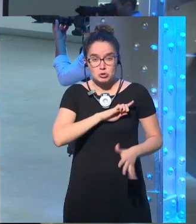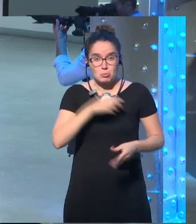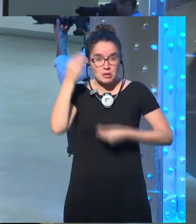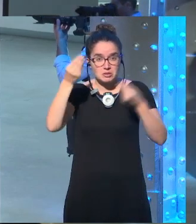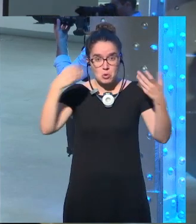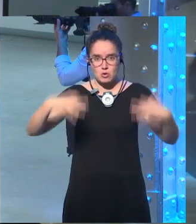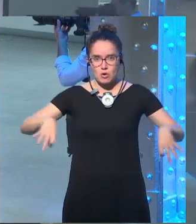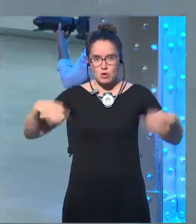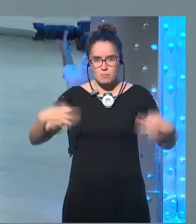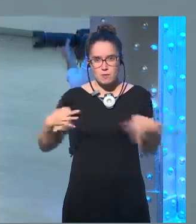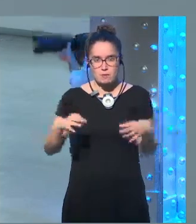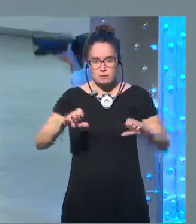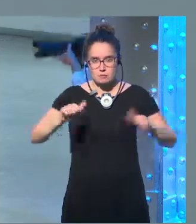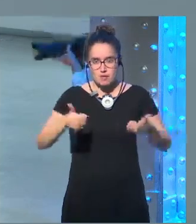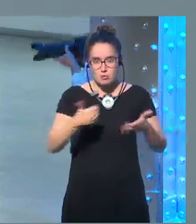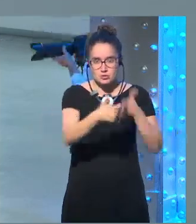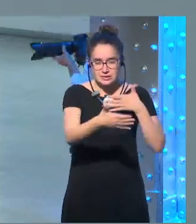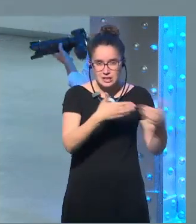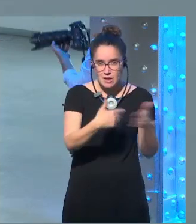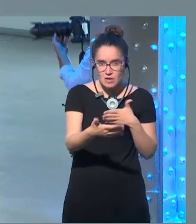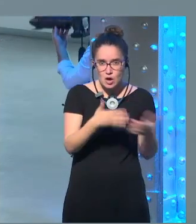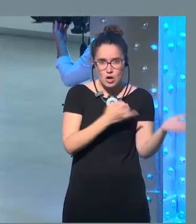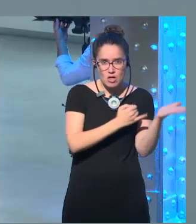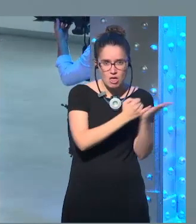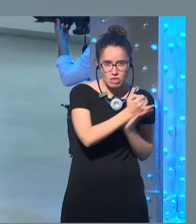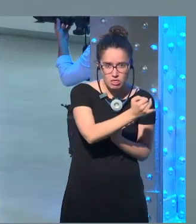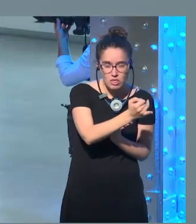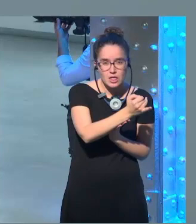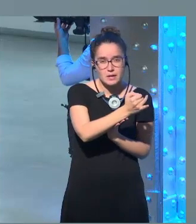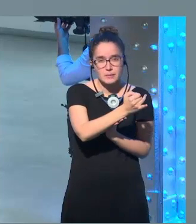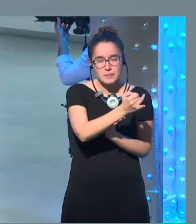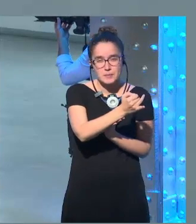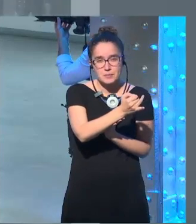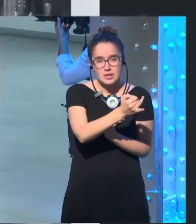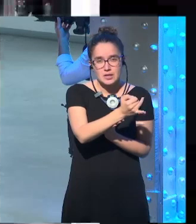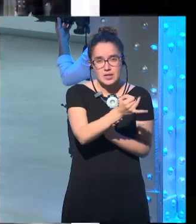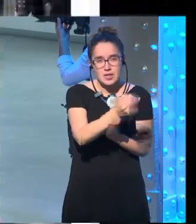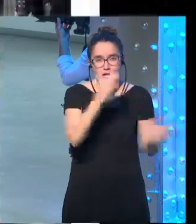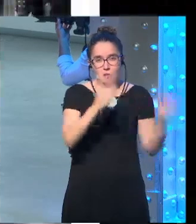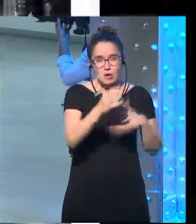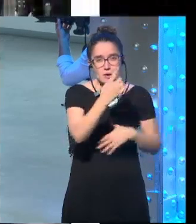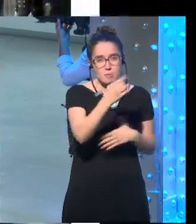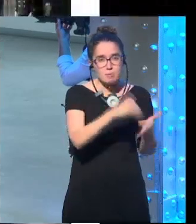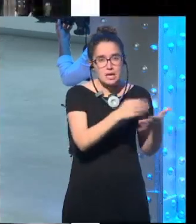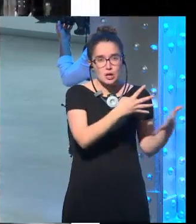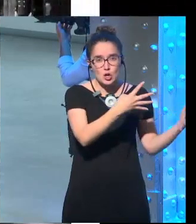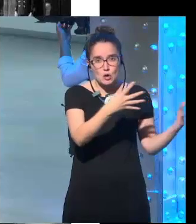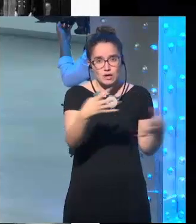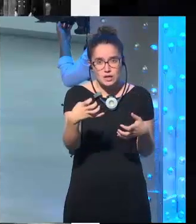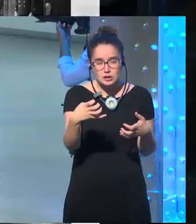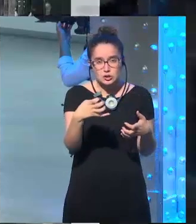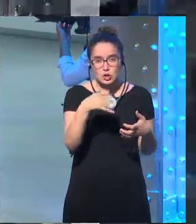1900 and dropping him into today's farm. He will, for the first time in his